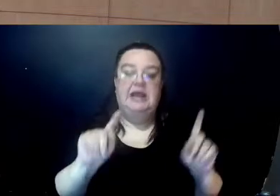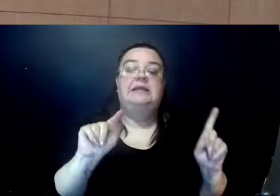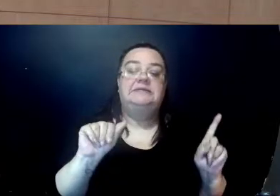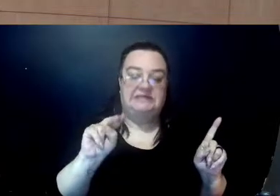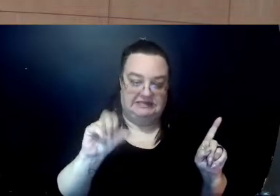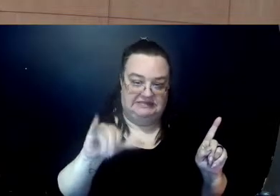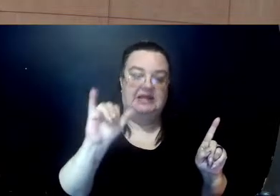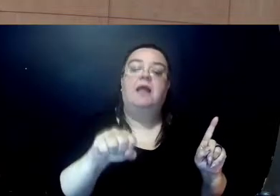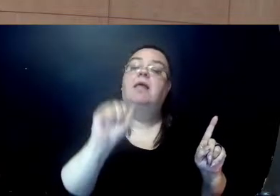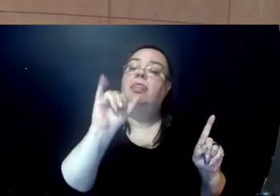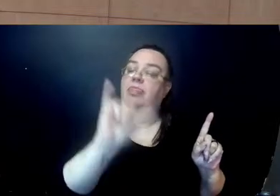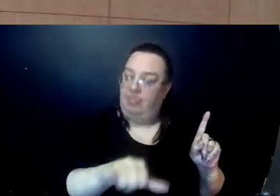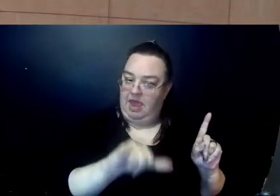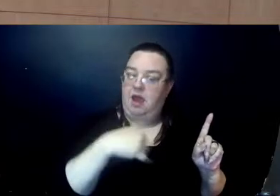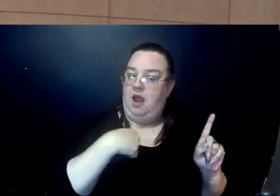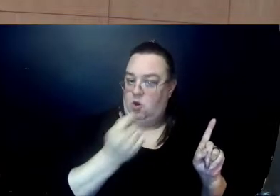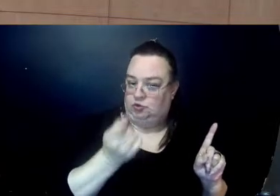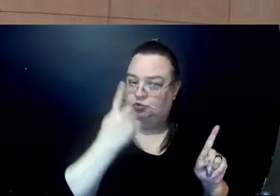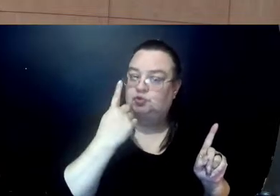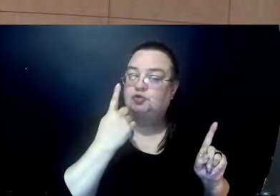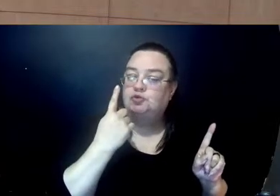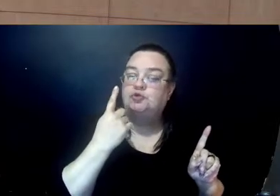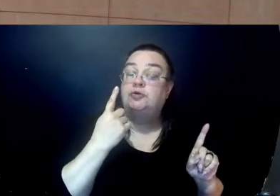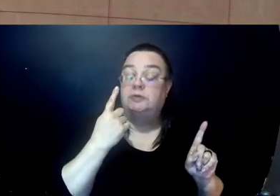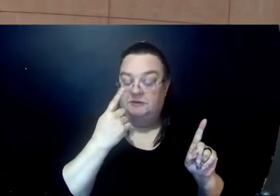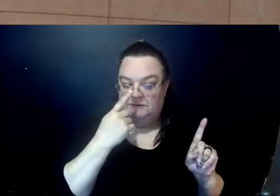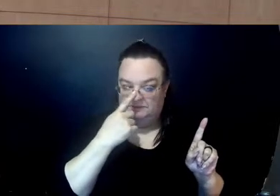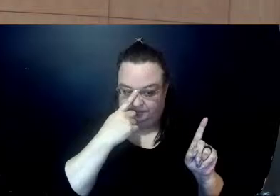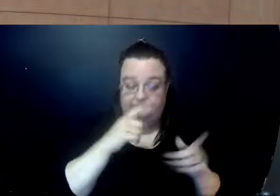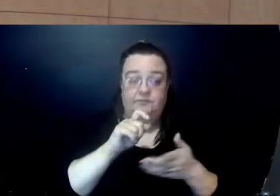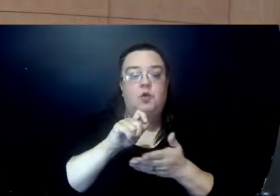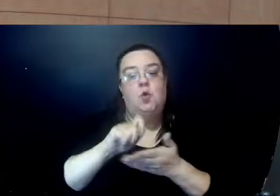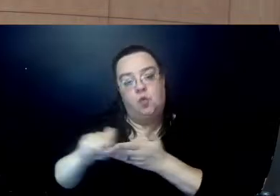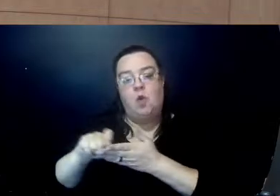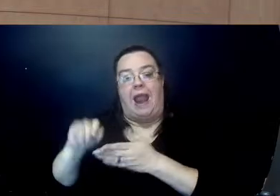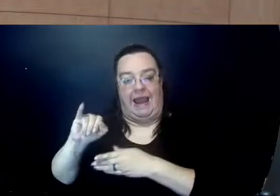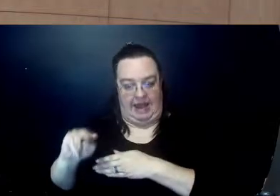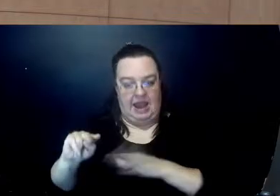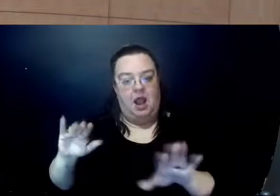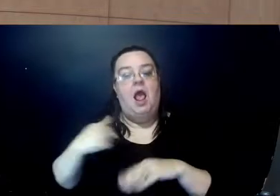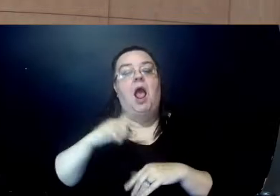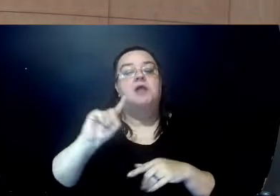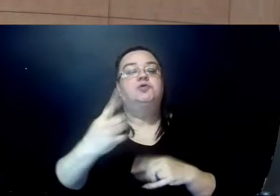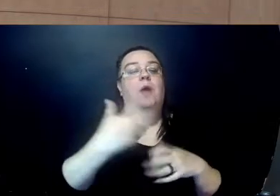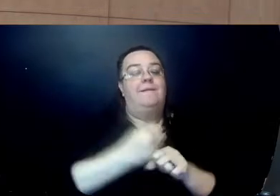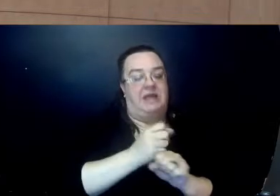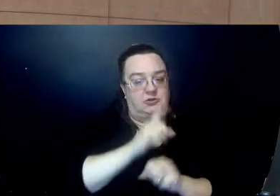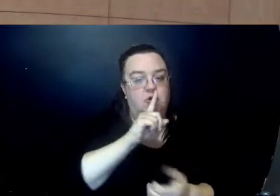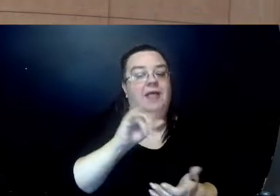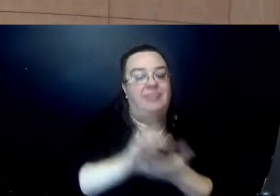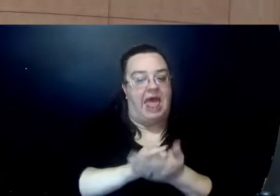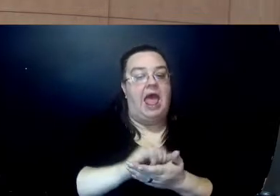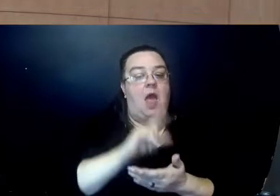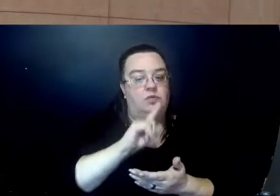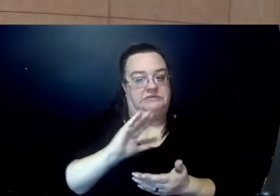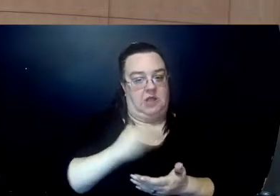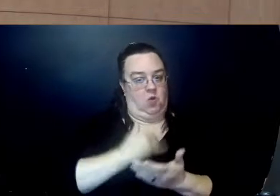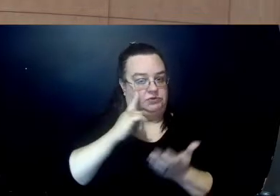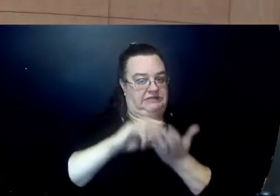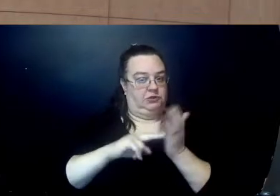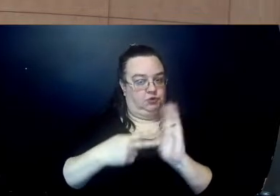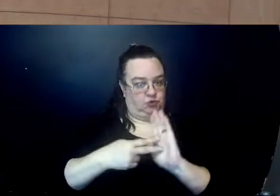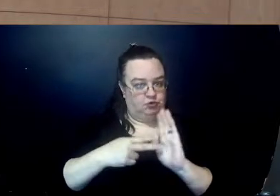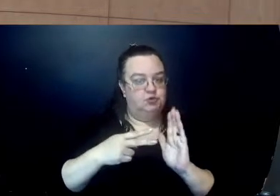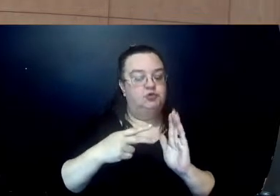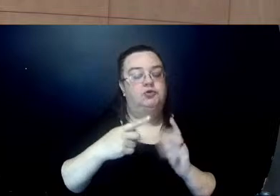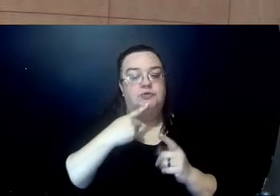under no circumstances. Yeah. I think I understand the write-in one. I just want to make sure that that's what we intended to say, that